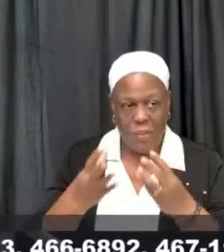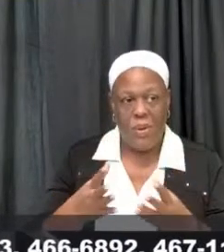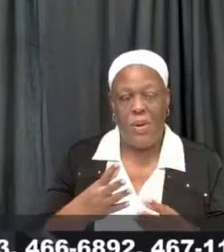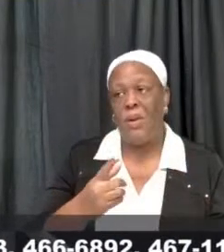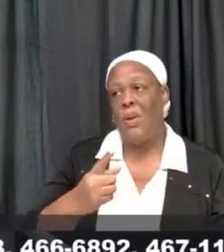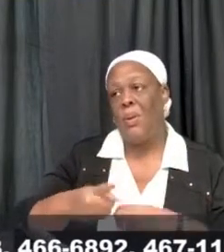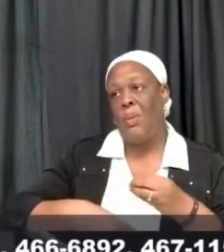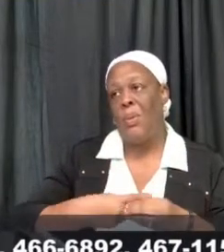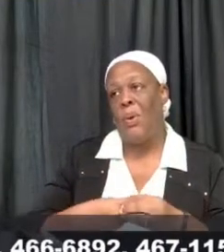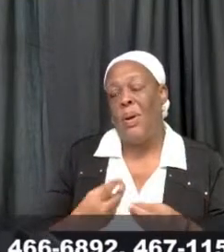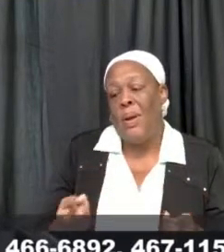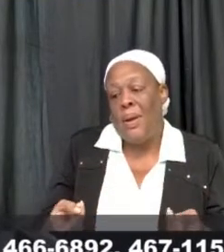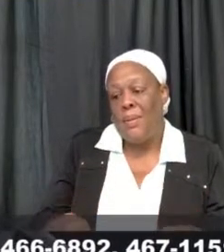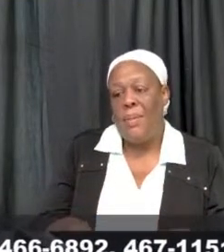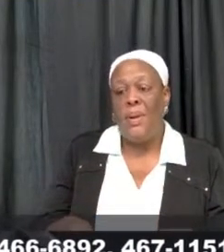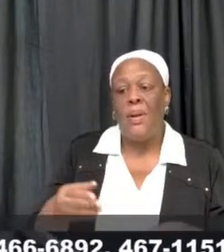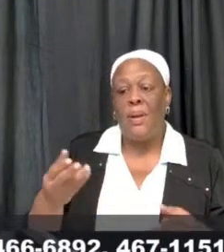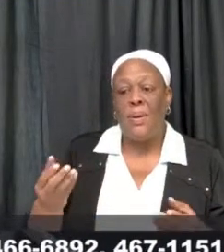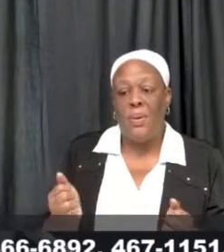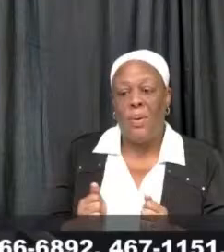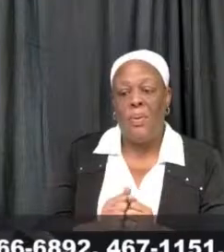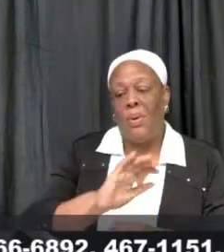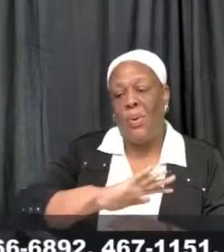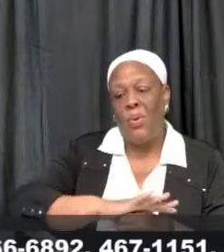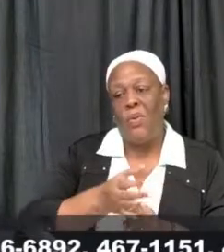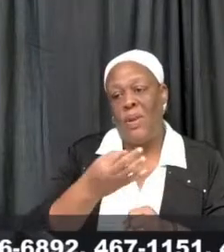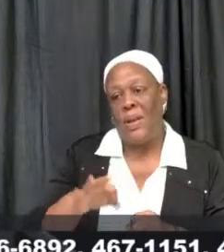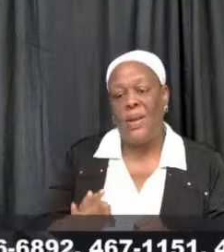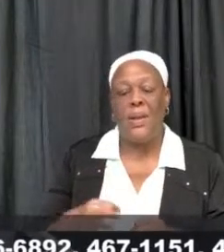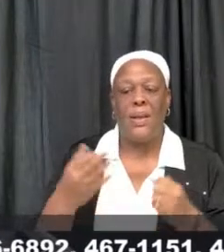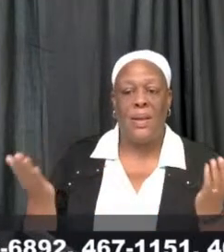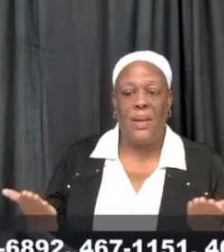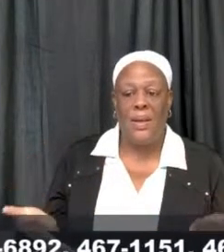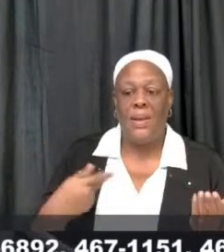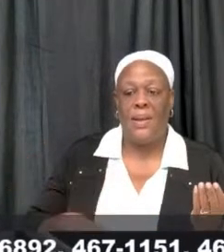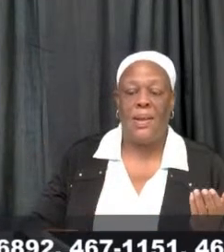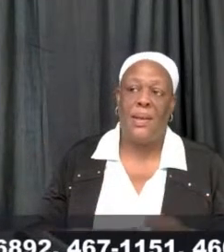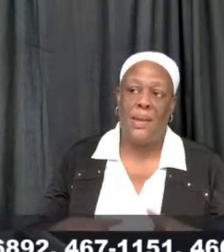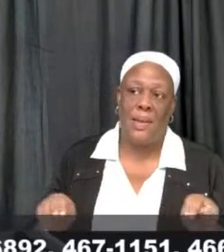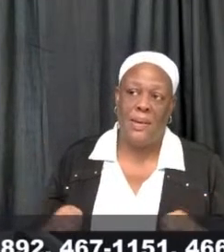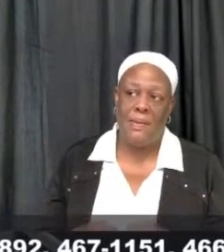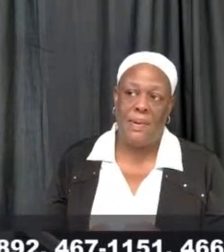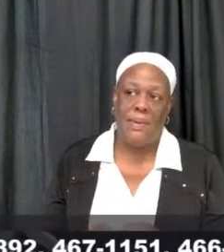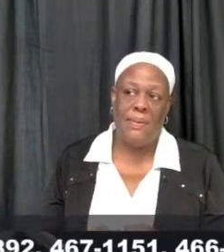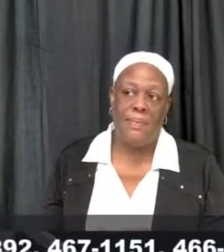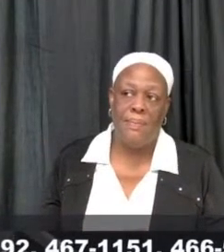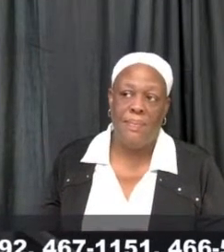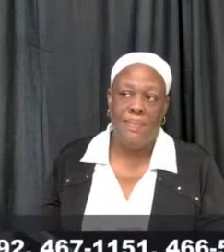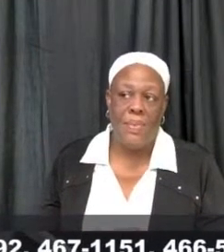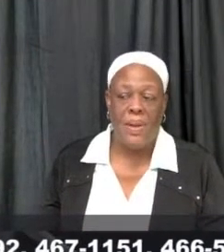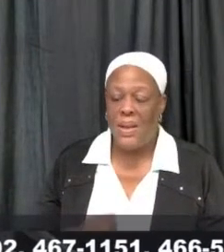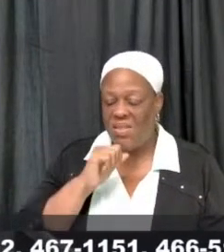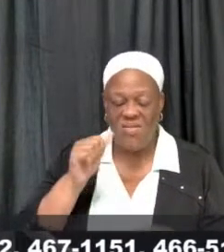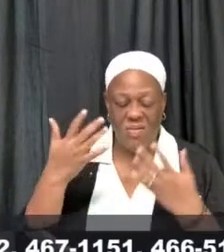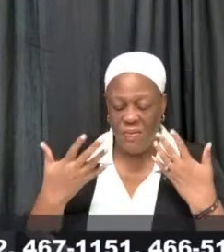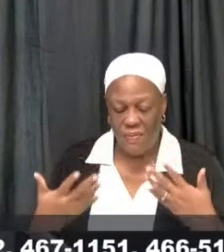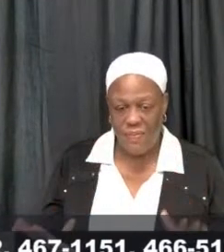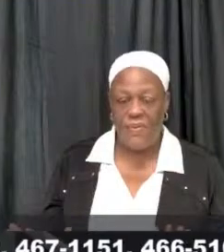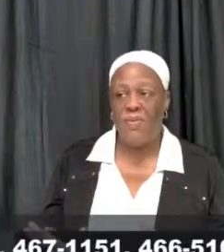with respect to the COVID-19 pandemic. The pandemic is not